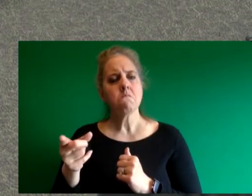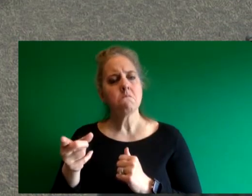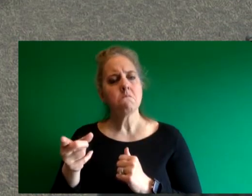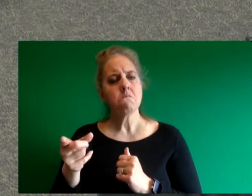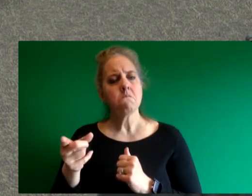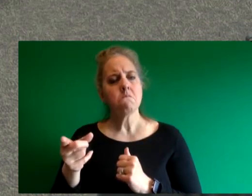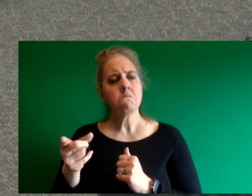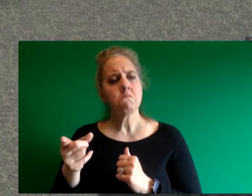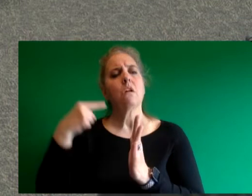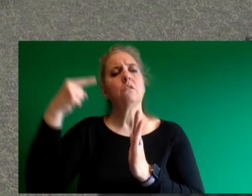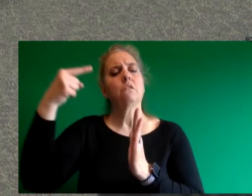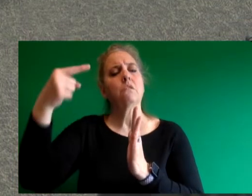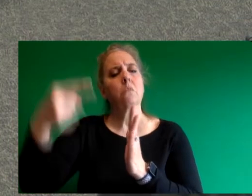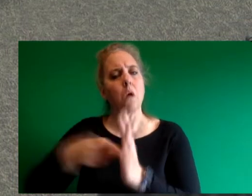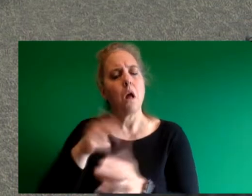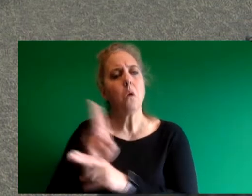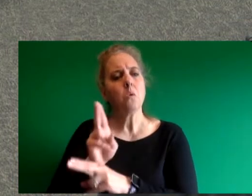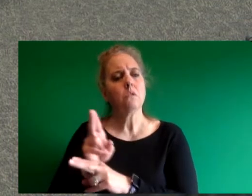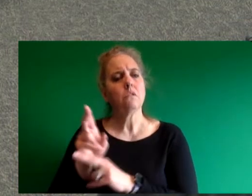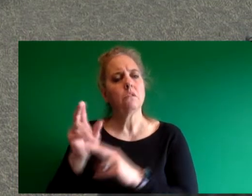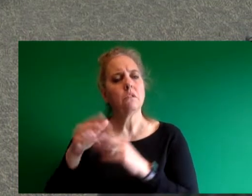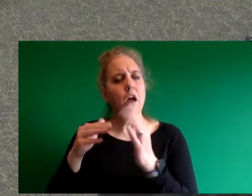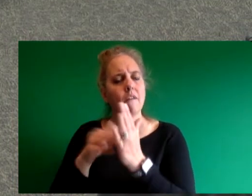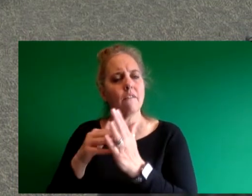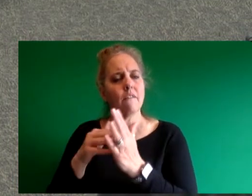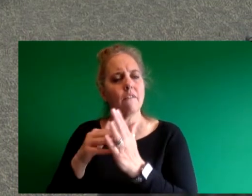that fentanyl is turning up in things like